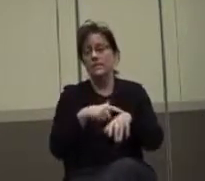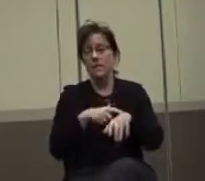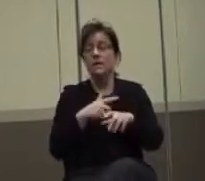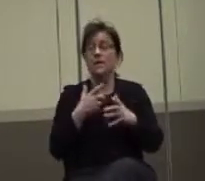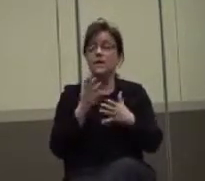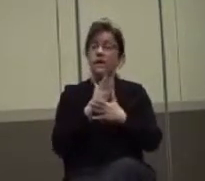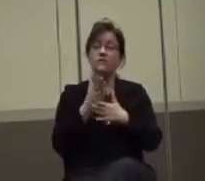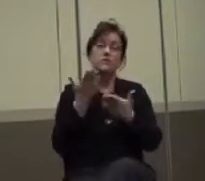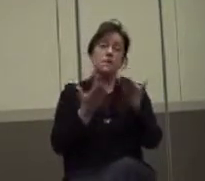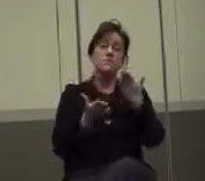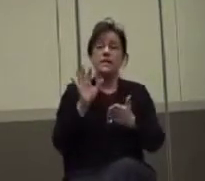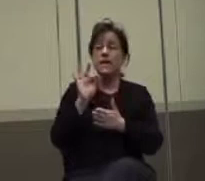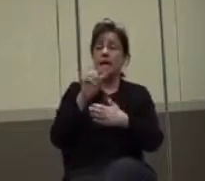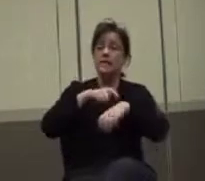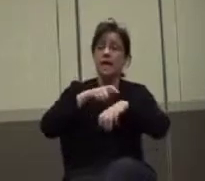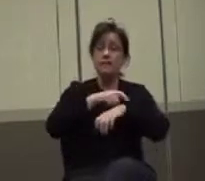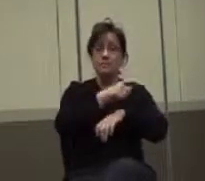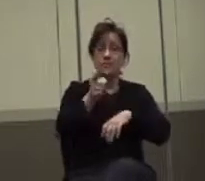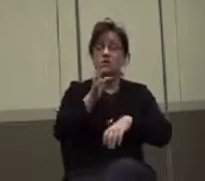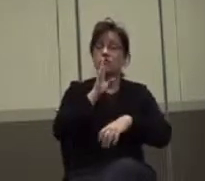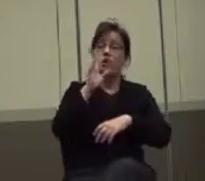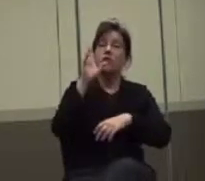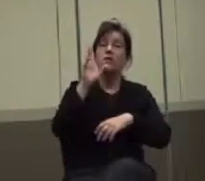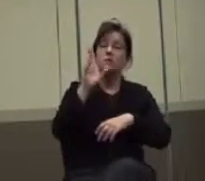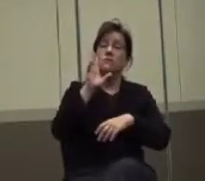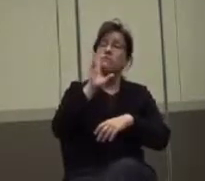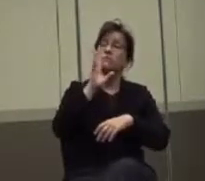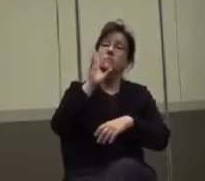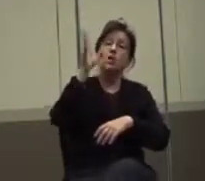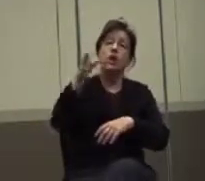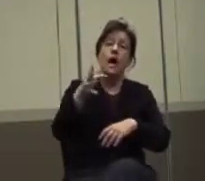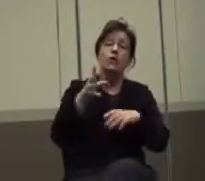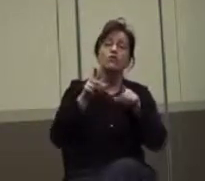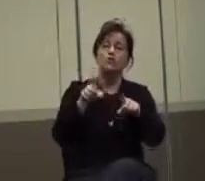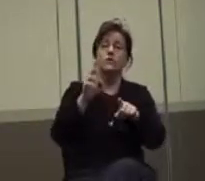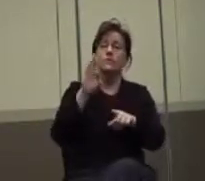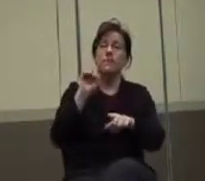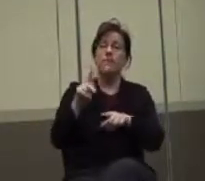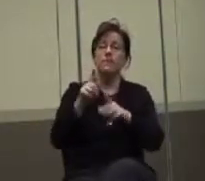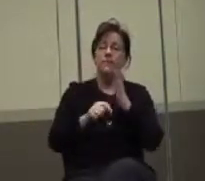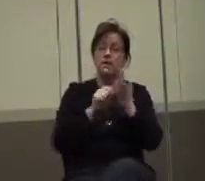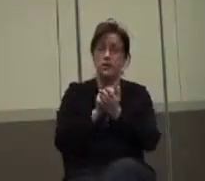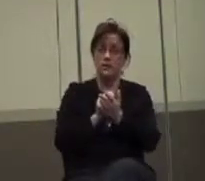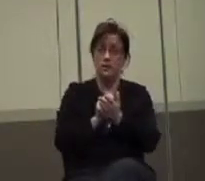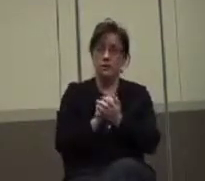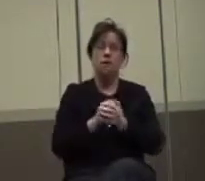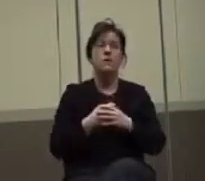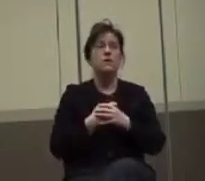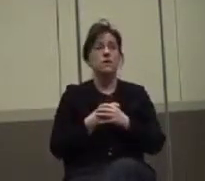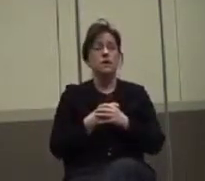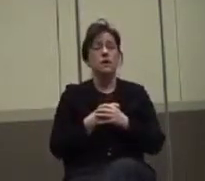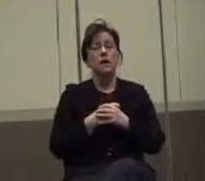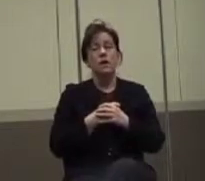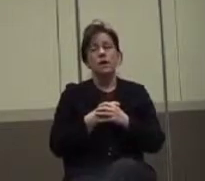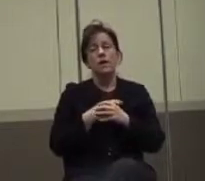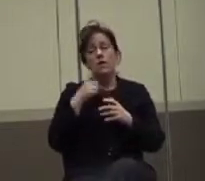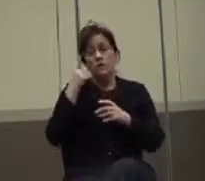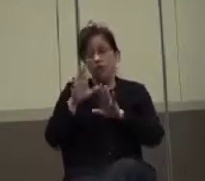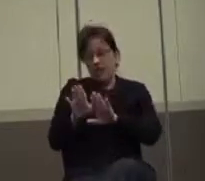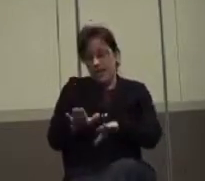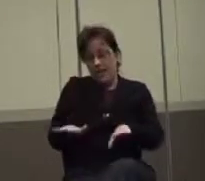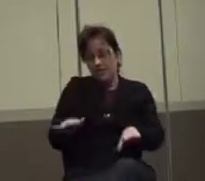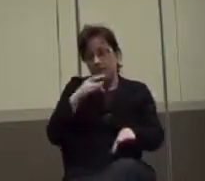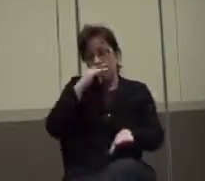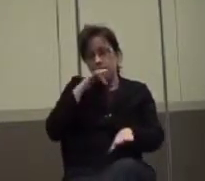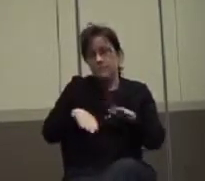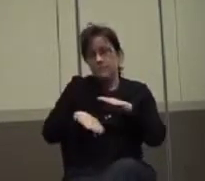you guys talk out during the 5th period. I'm now going to put so many marks up. Now for little kids, up through about 4th grade, I